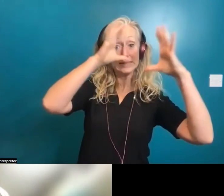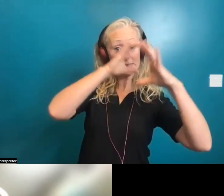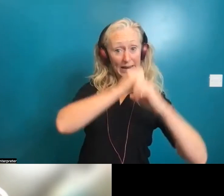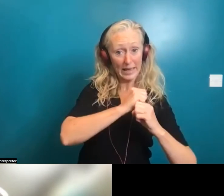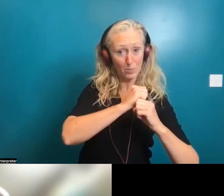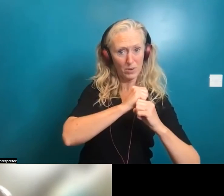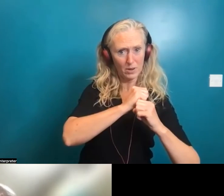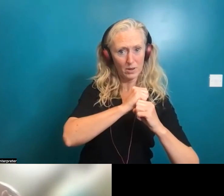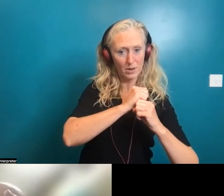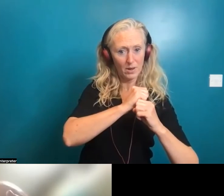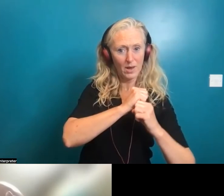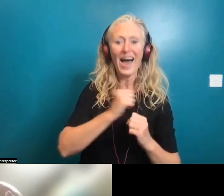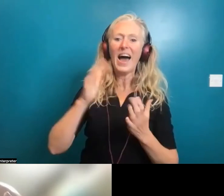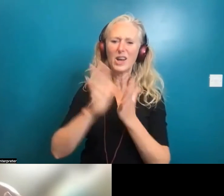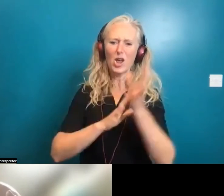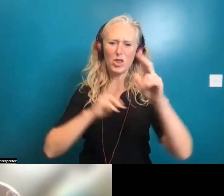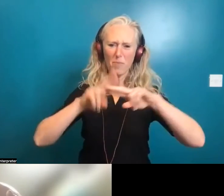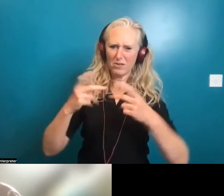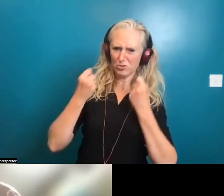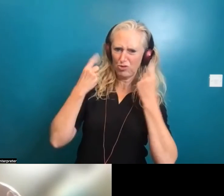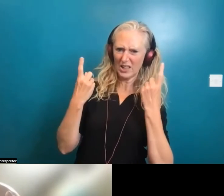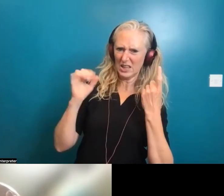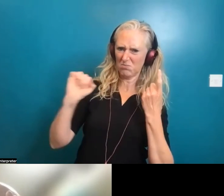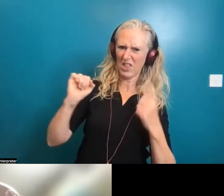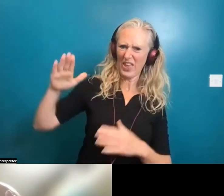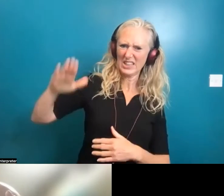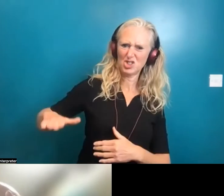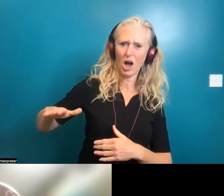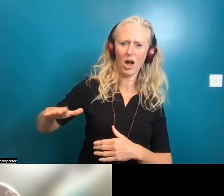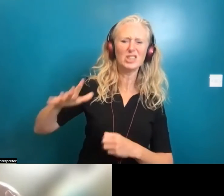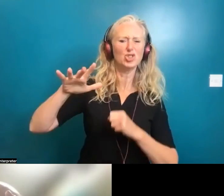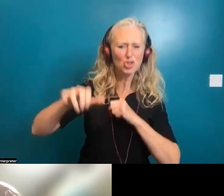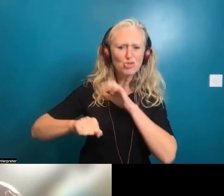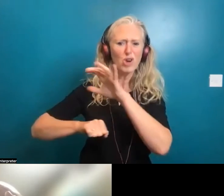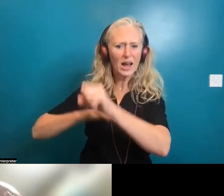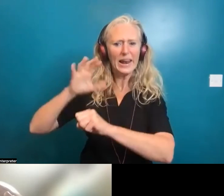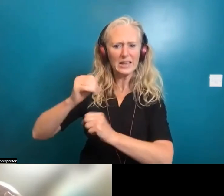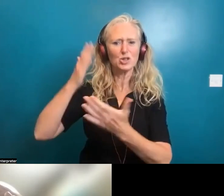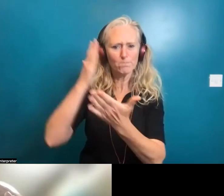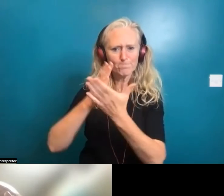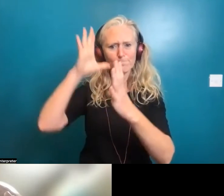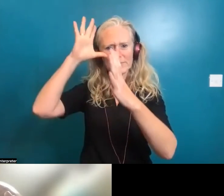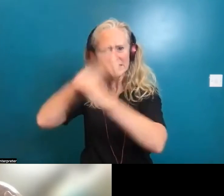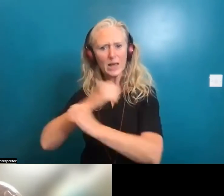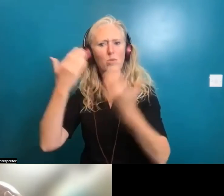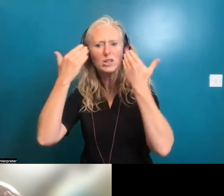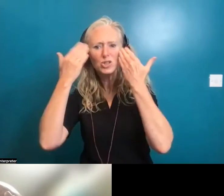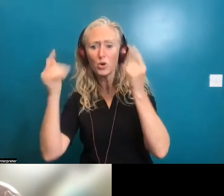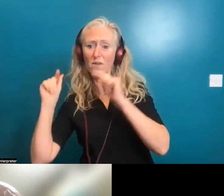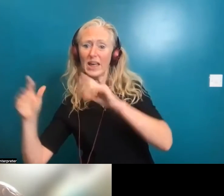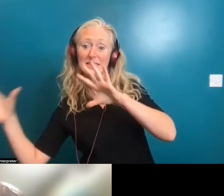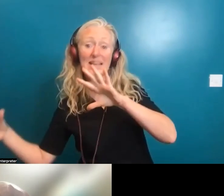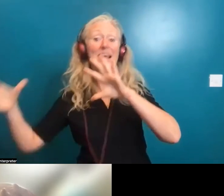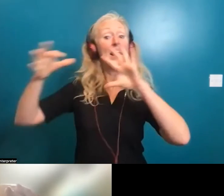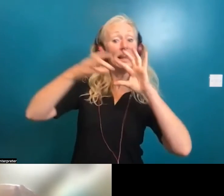that their child can find it difficult to get to sleep, and wondering whether this is connected to their Usher syndrome. Any thoughts that you